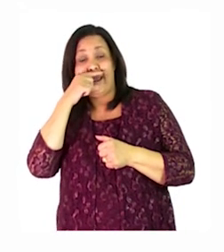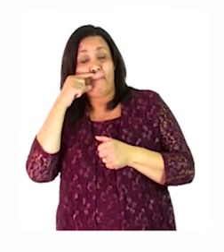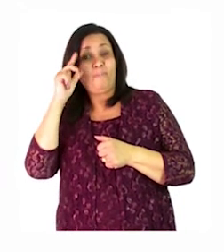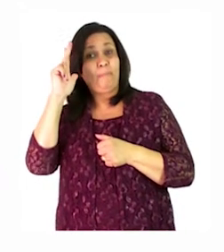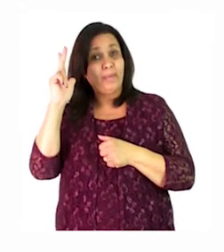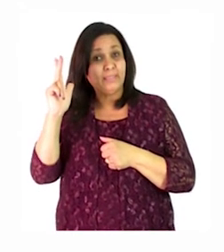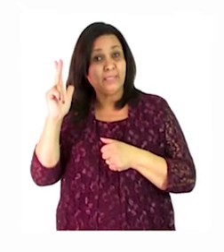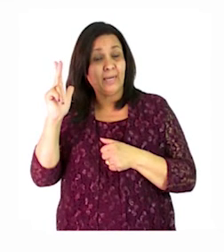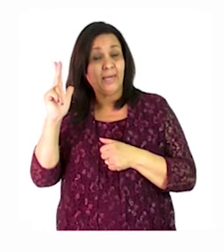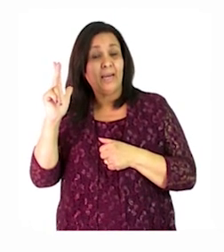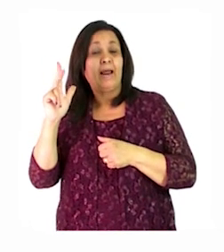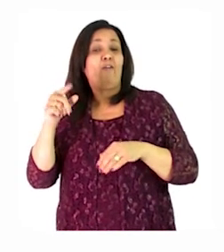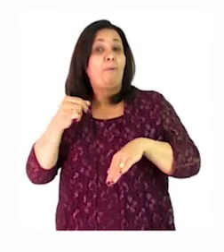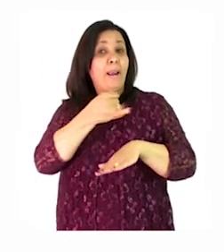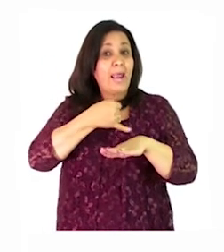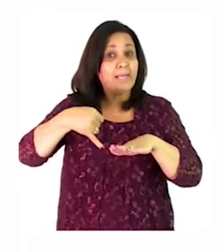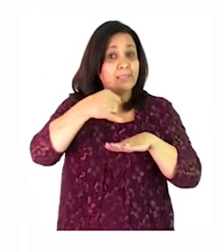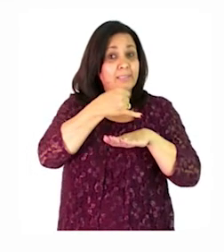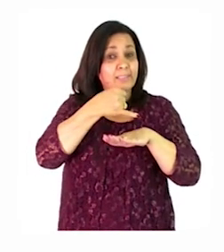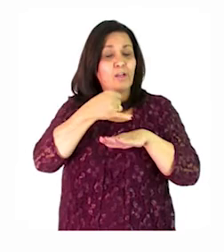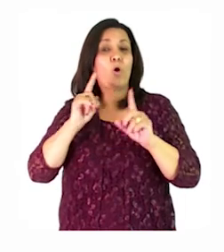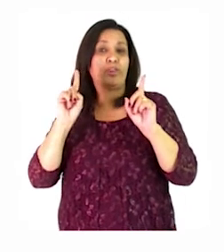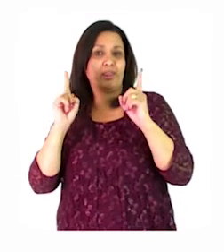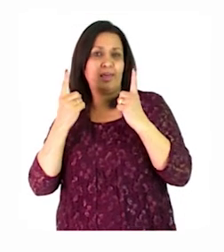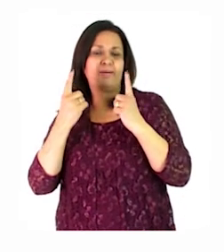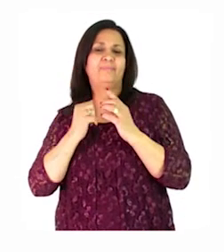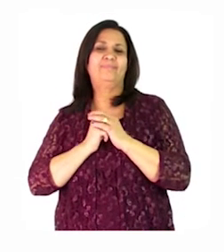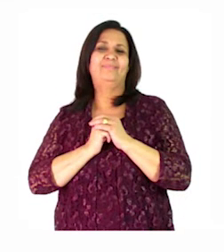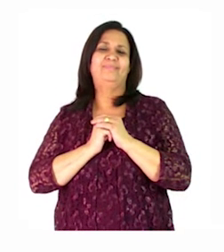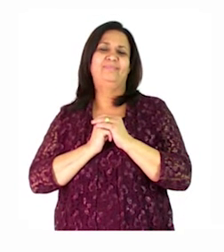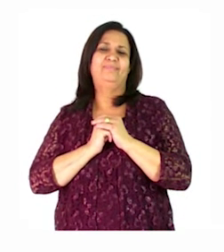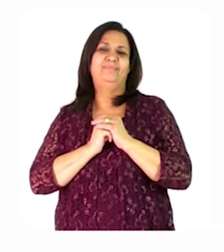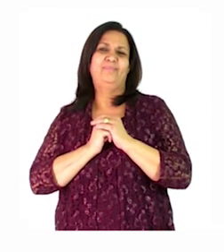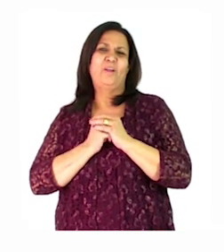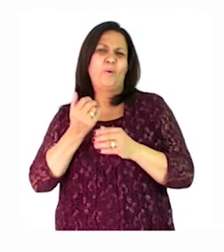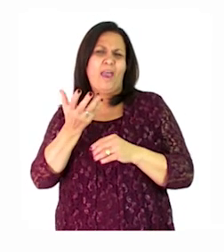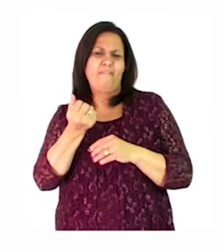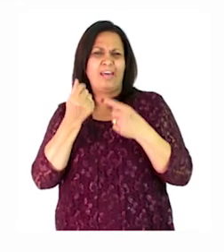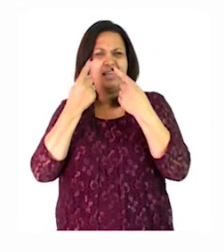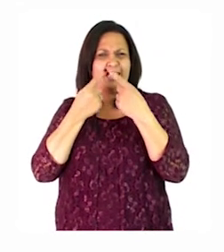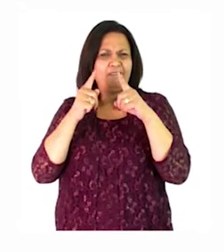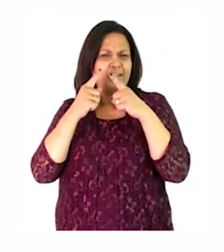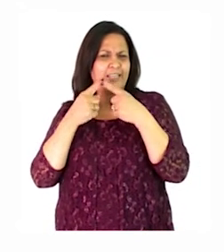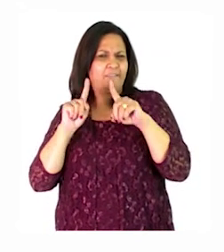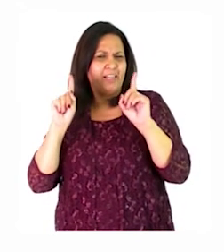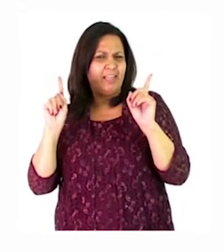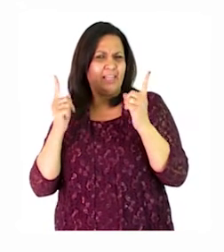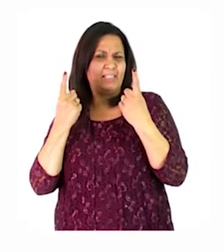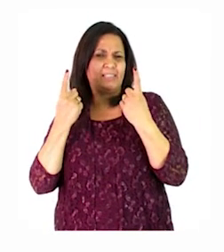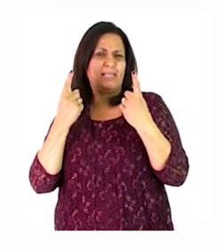person, place, or thing. We have different kind of things that we use even in